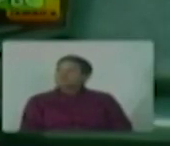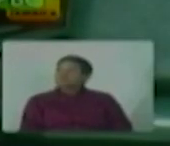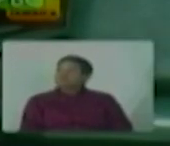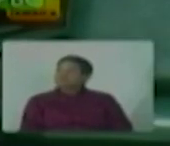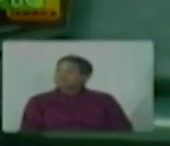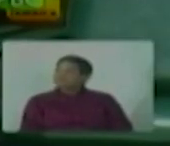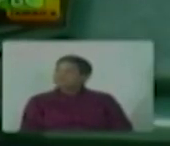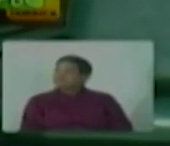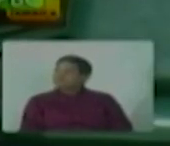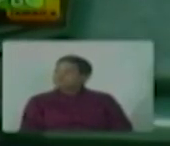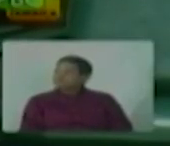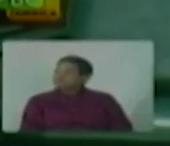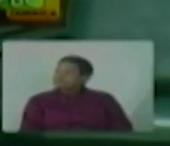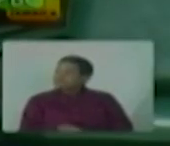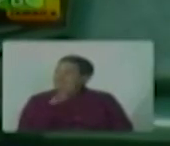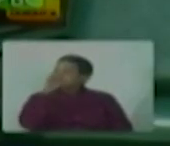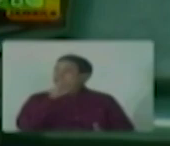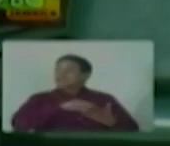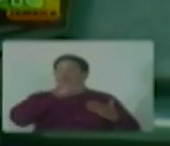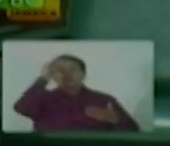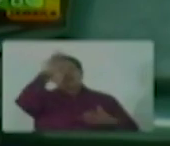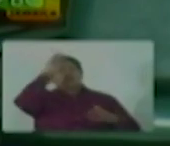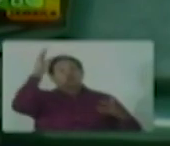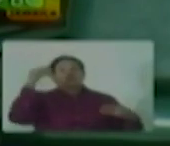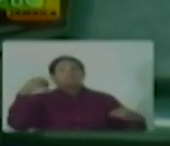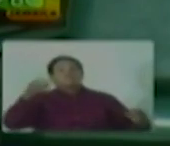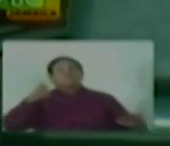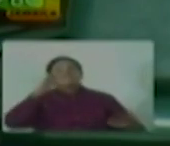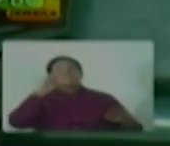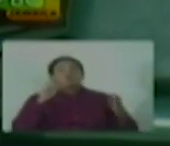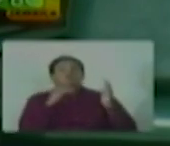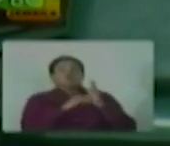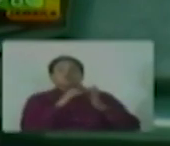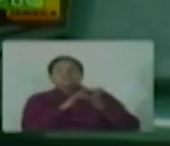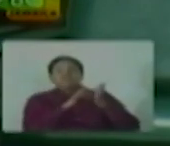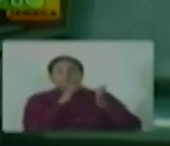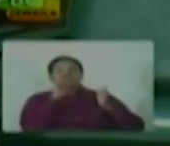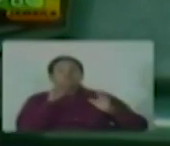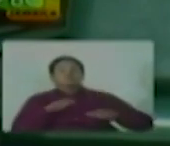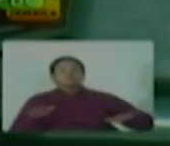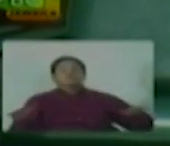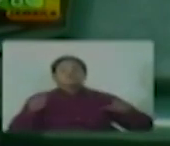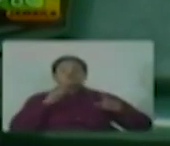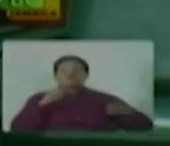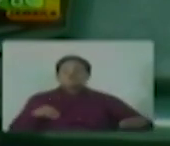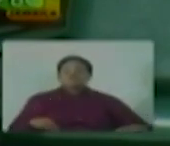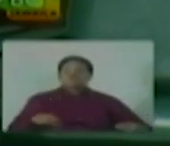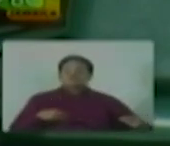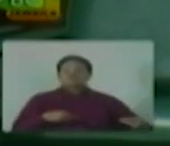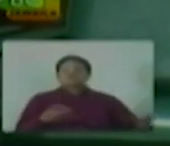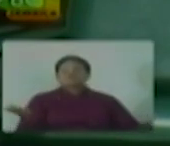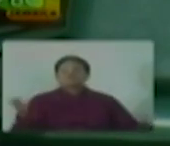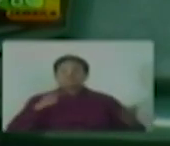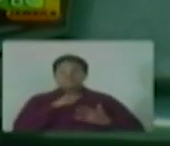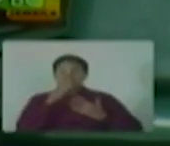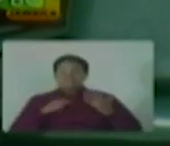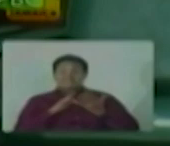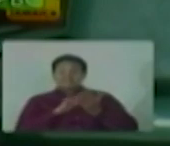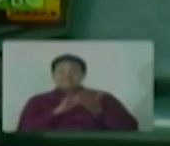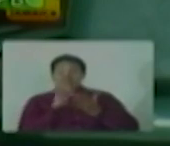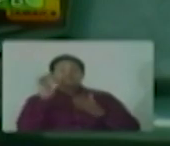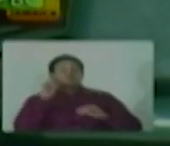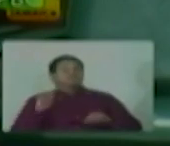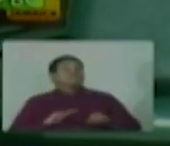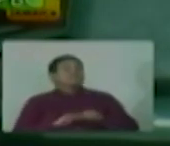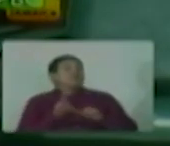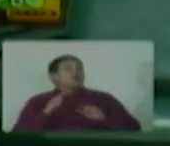provide 40,000 tablets for children. Distribution of these tablets will begin at the